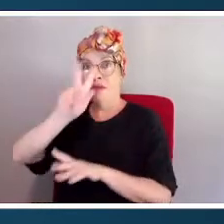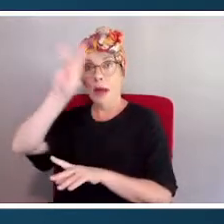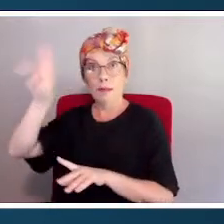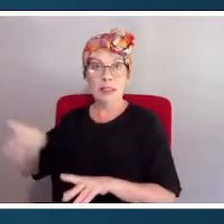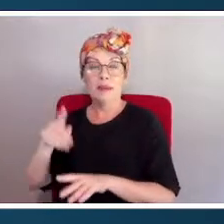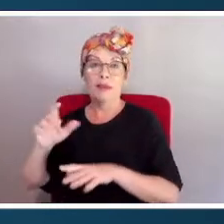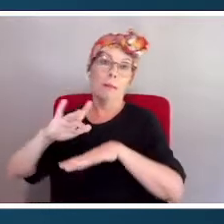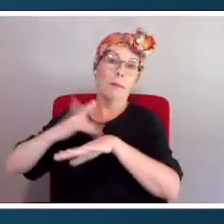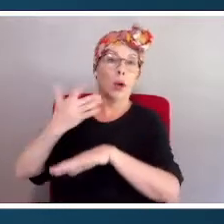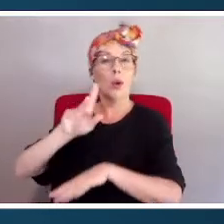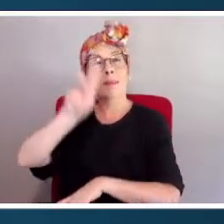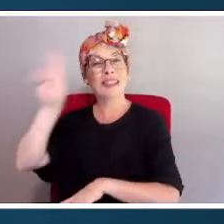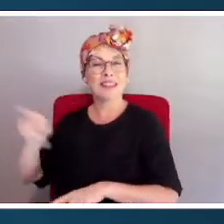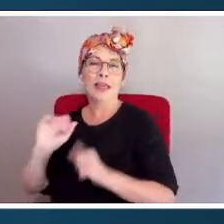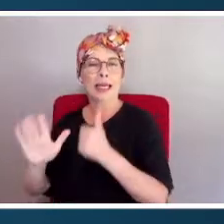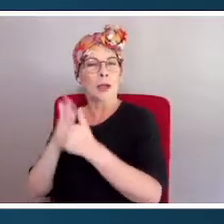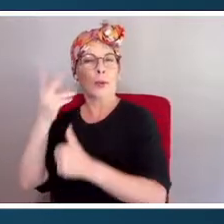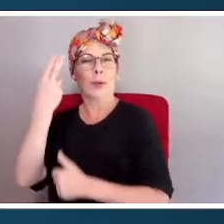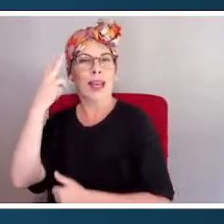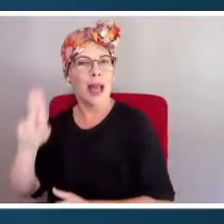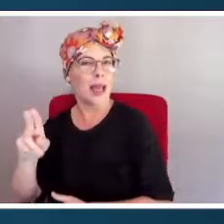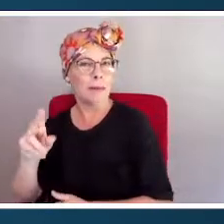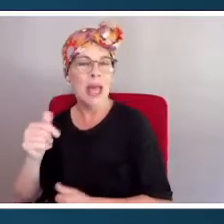now, and well beyond.